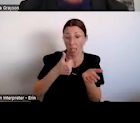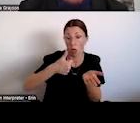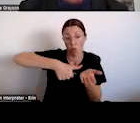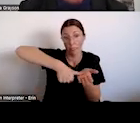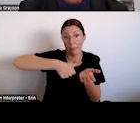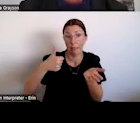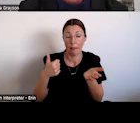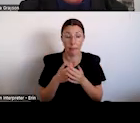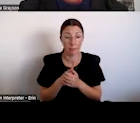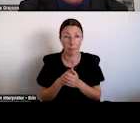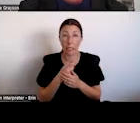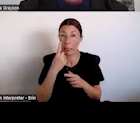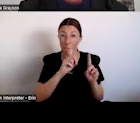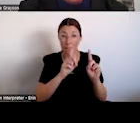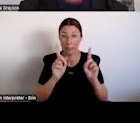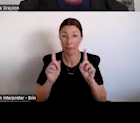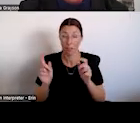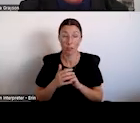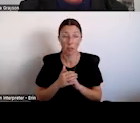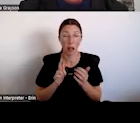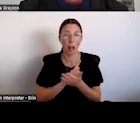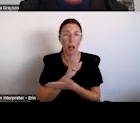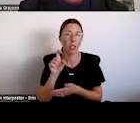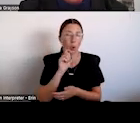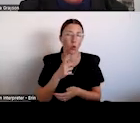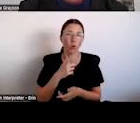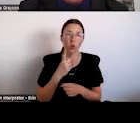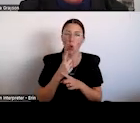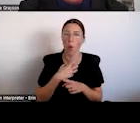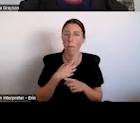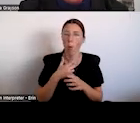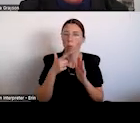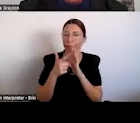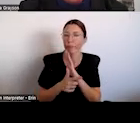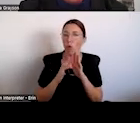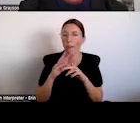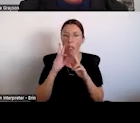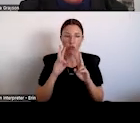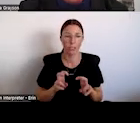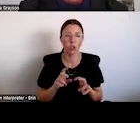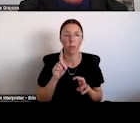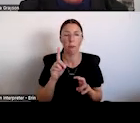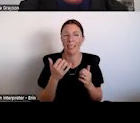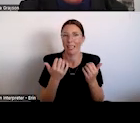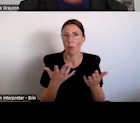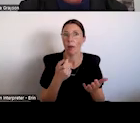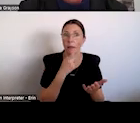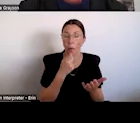is later I will talk about that piece of research in a little bit more details, but just to give you an understanding of